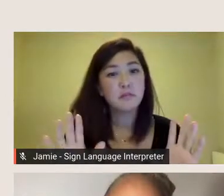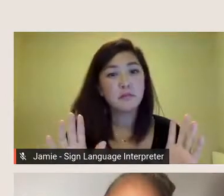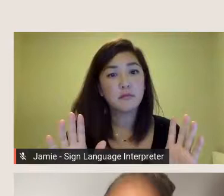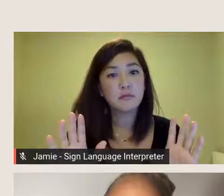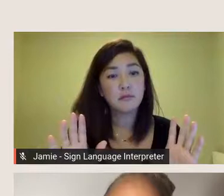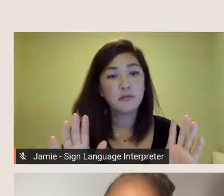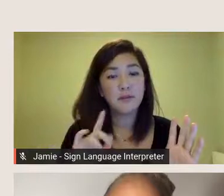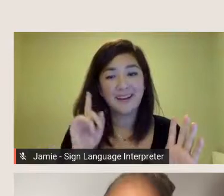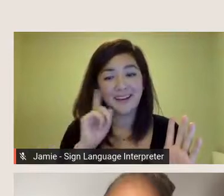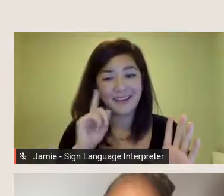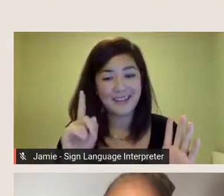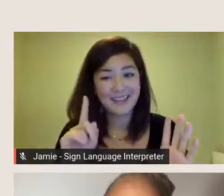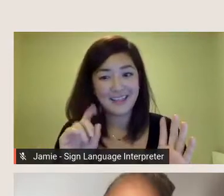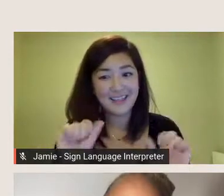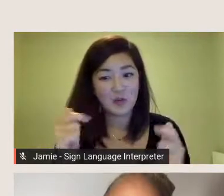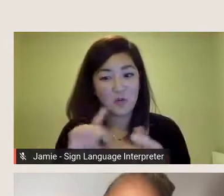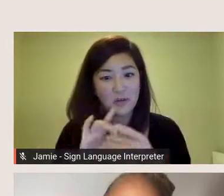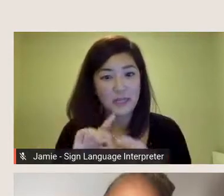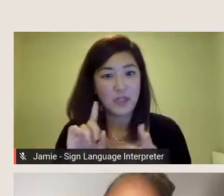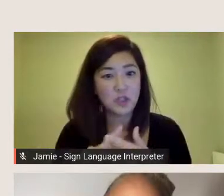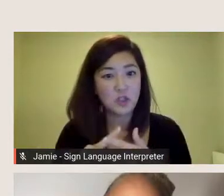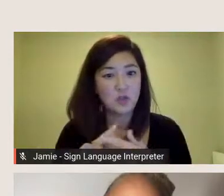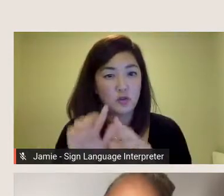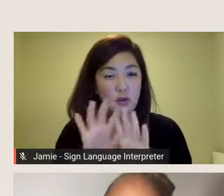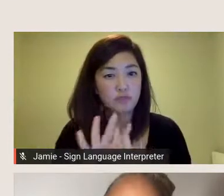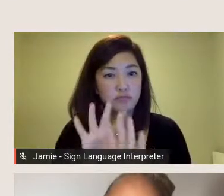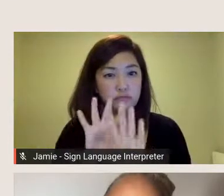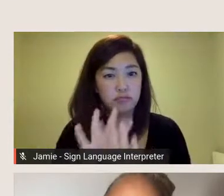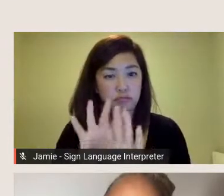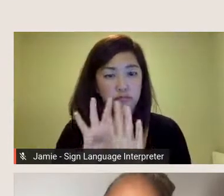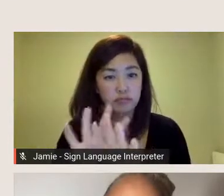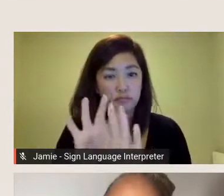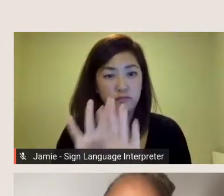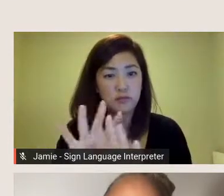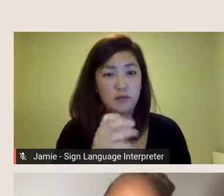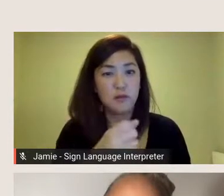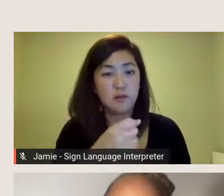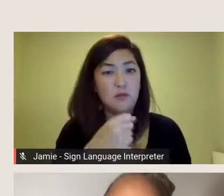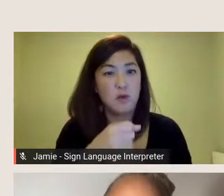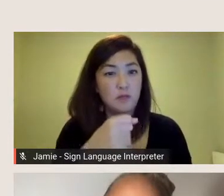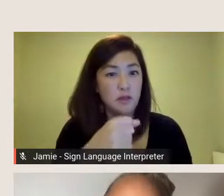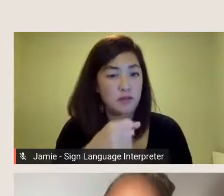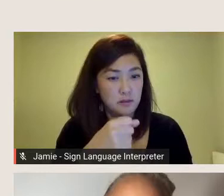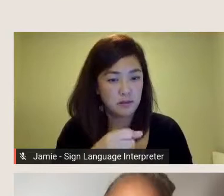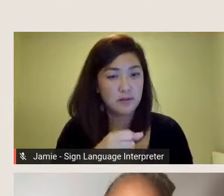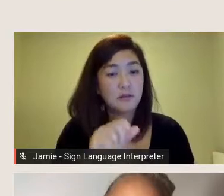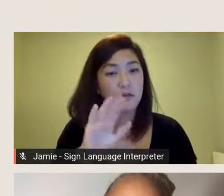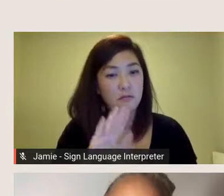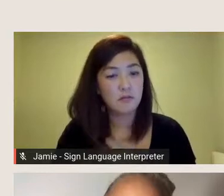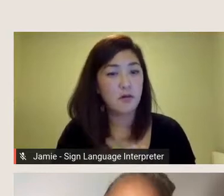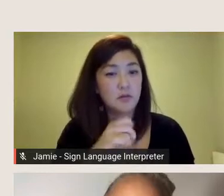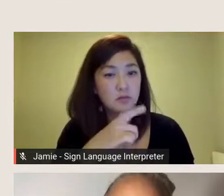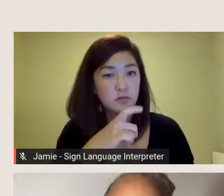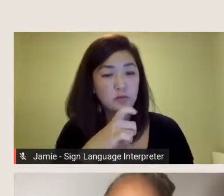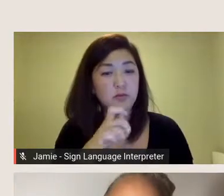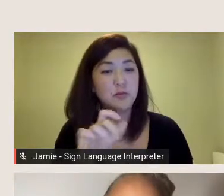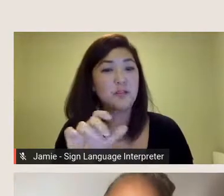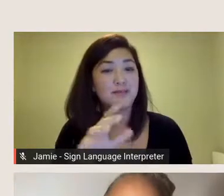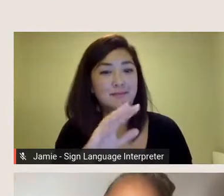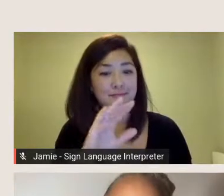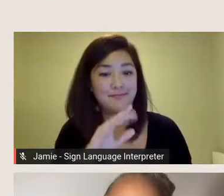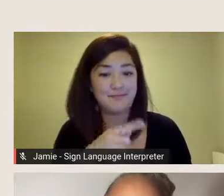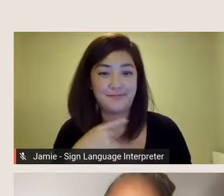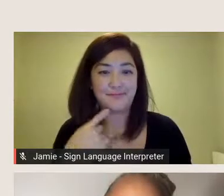the massive protest that happens on the Chinese American side, was sort of the thing that jumped out